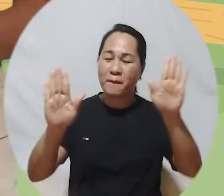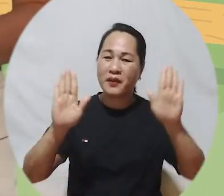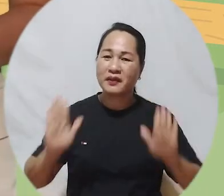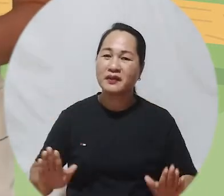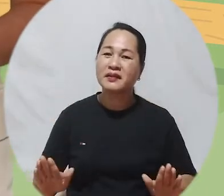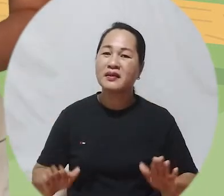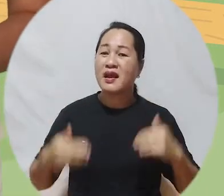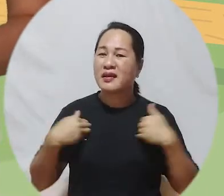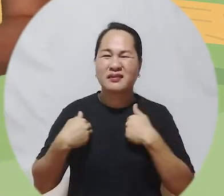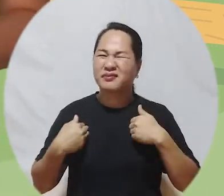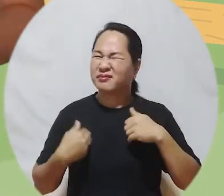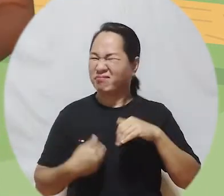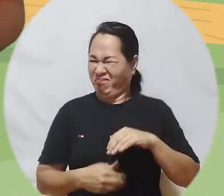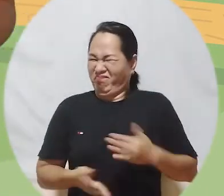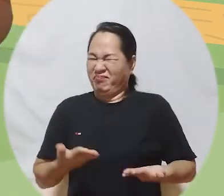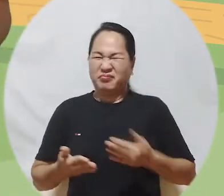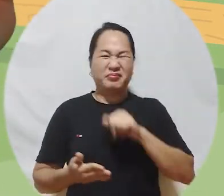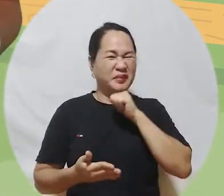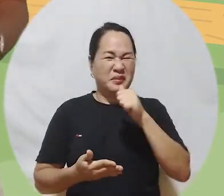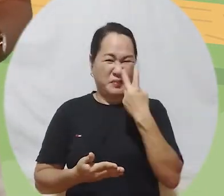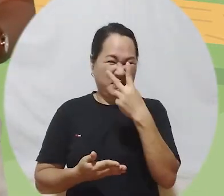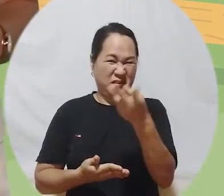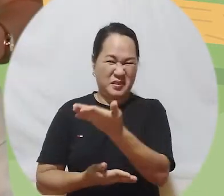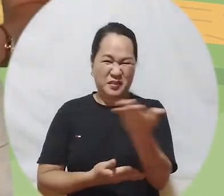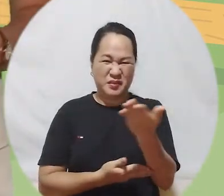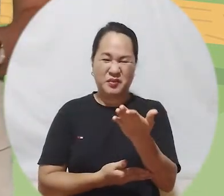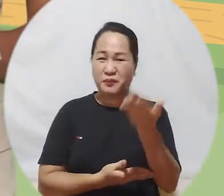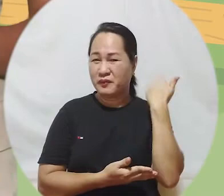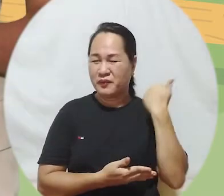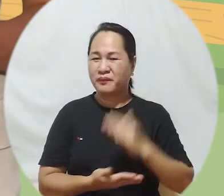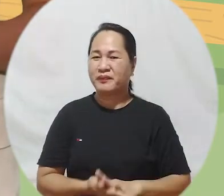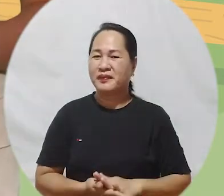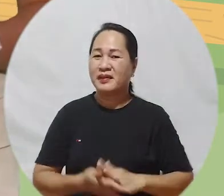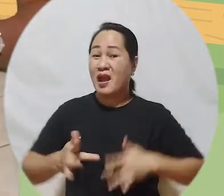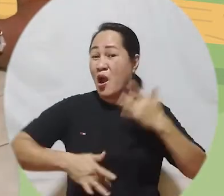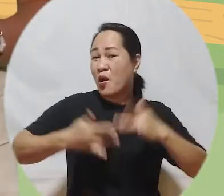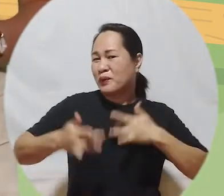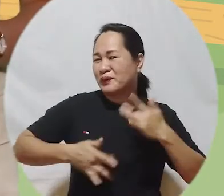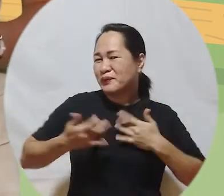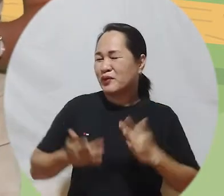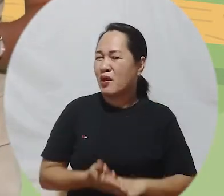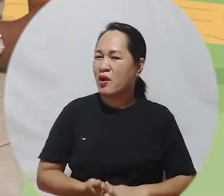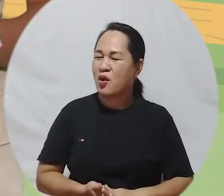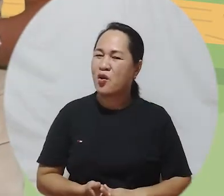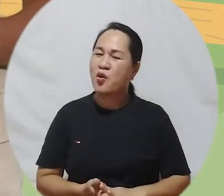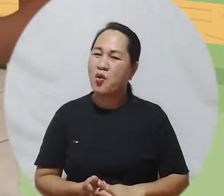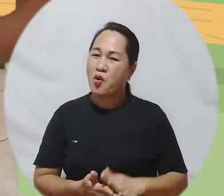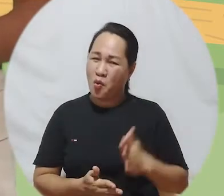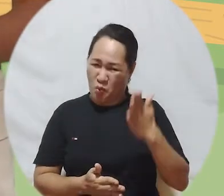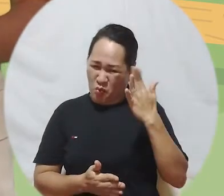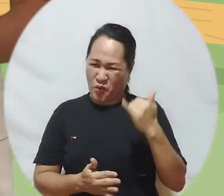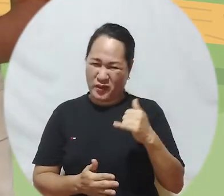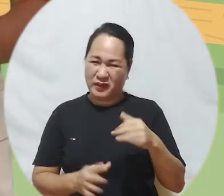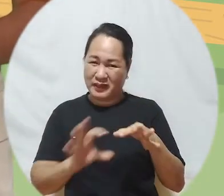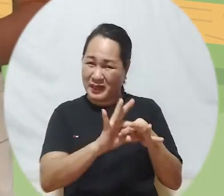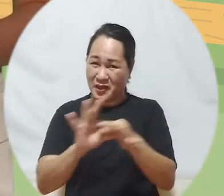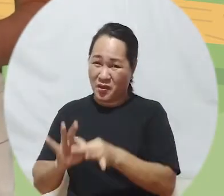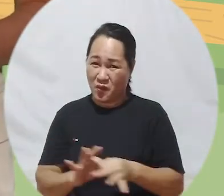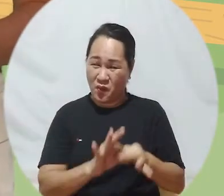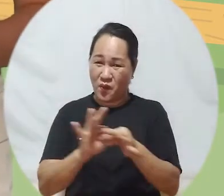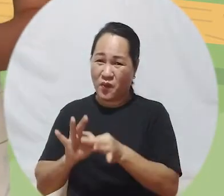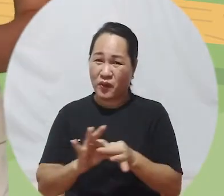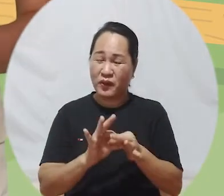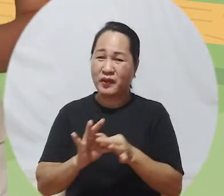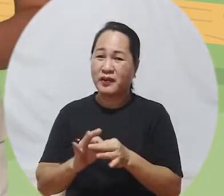animals that you may have never seen before. This is exciting. Oh, I know. Why don't we connect our lesson